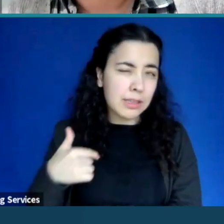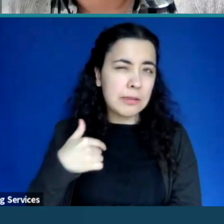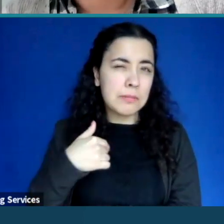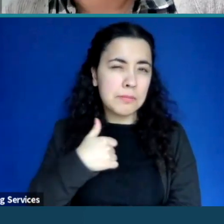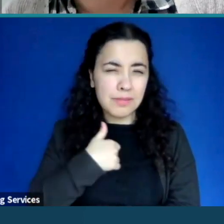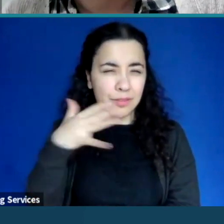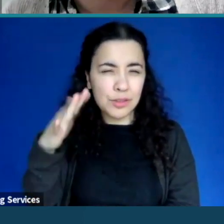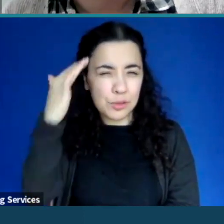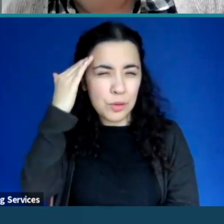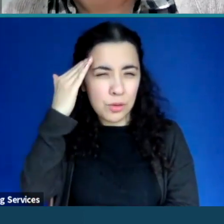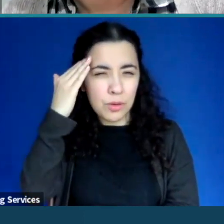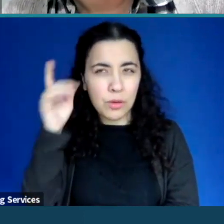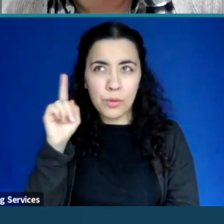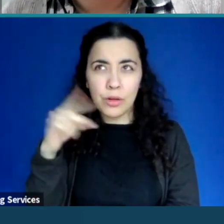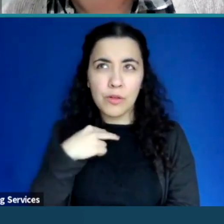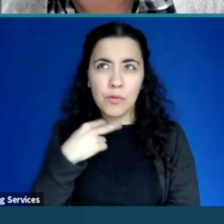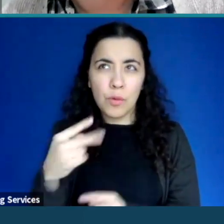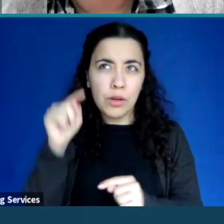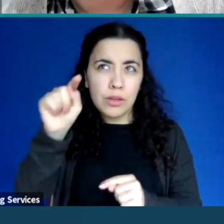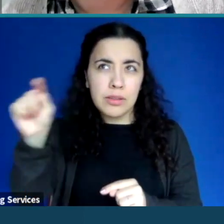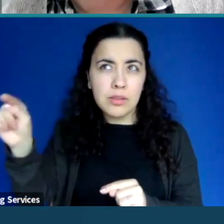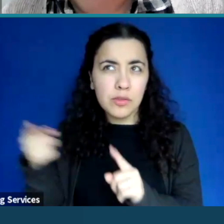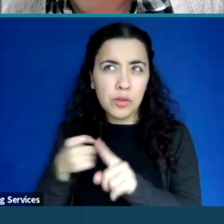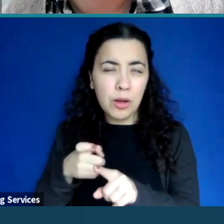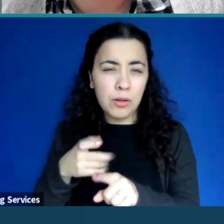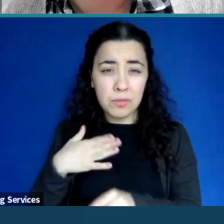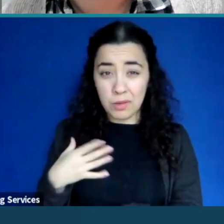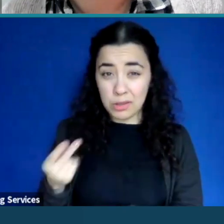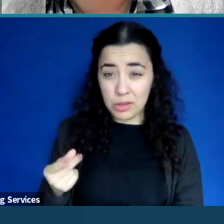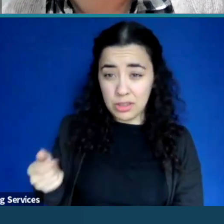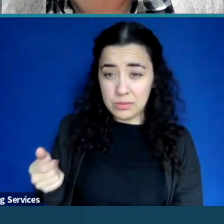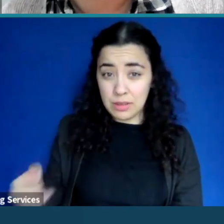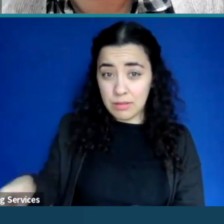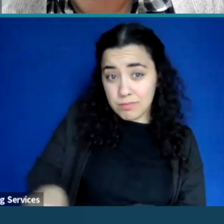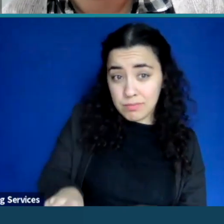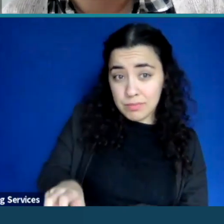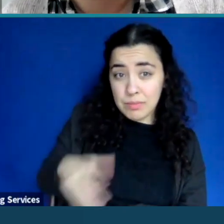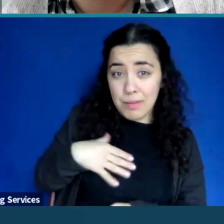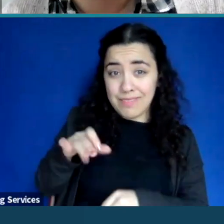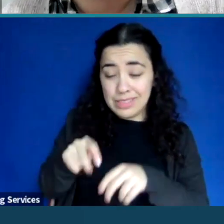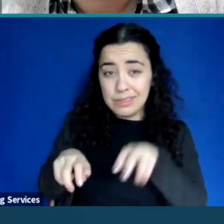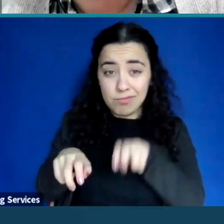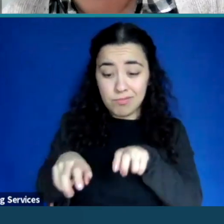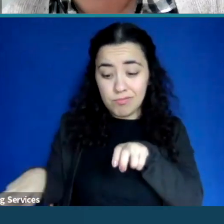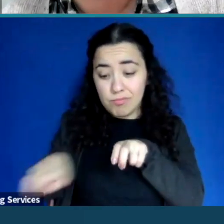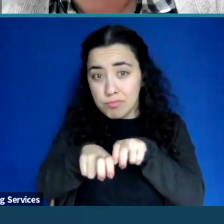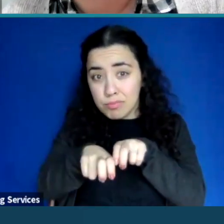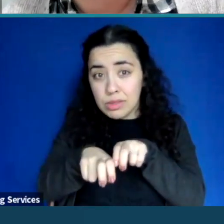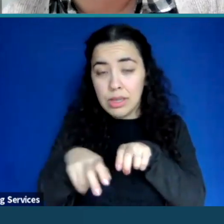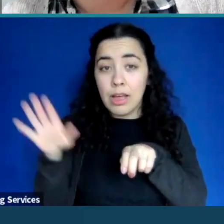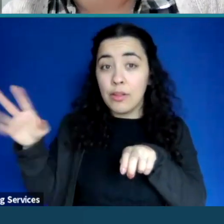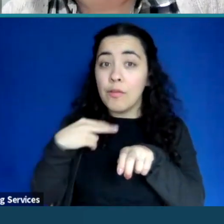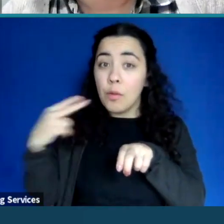you know, where their voice is coming from. If my dog is at my feet and their voice is coming from low